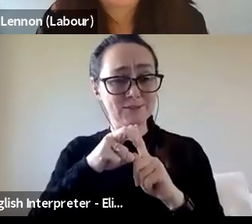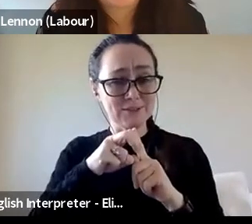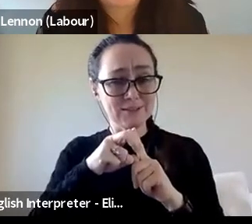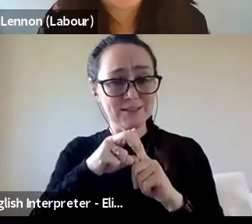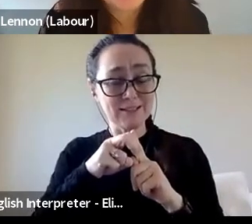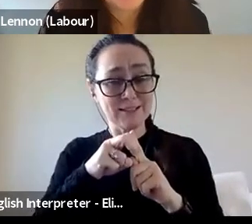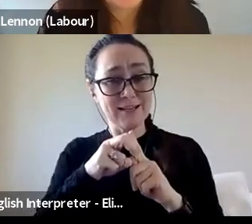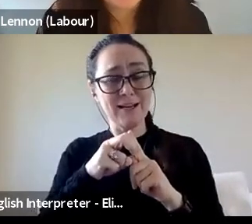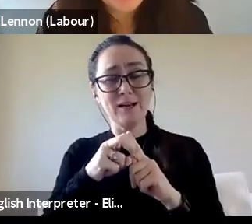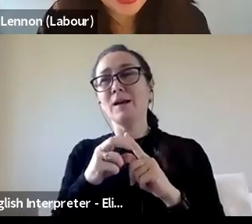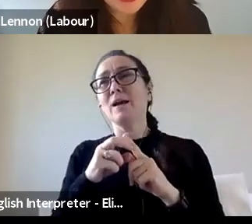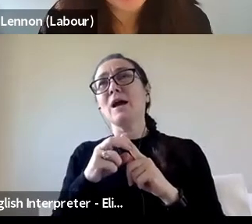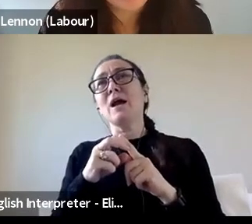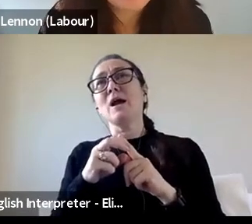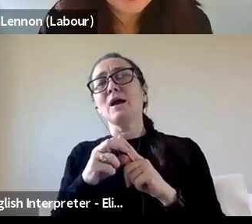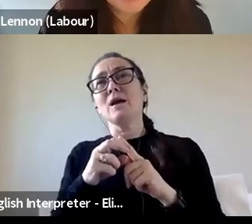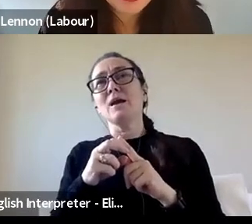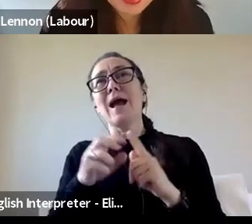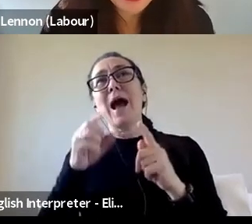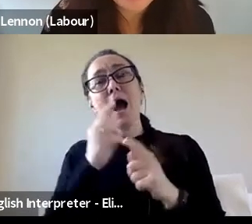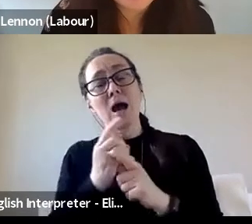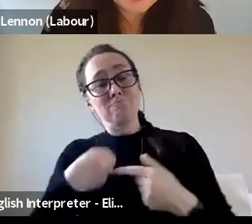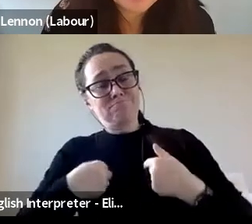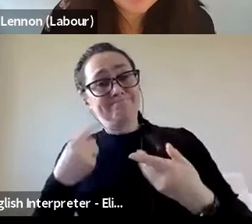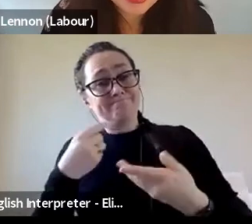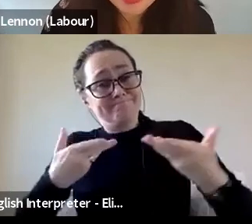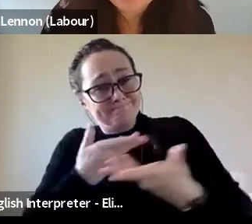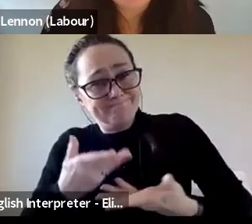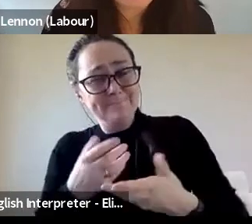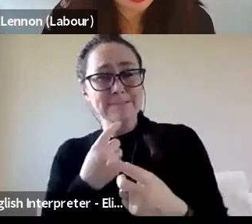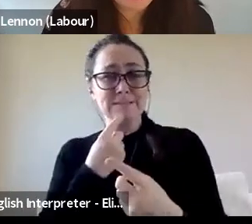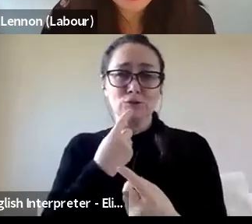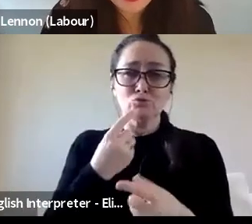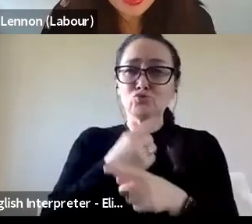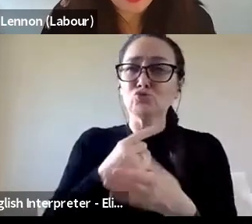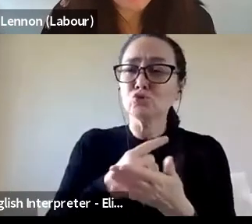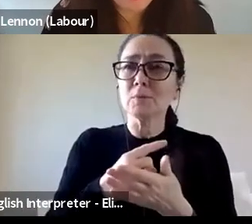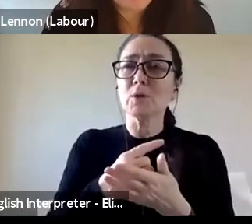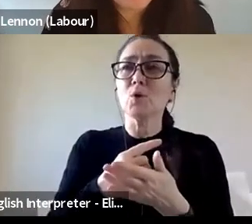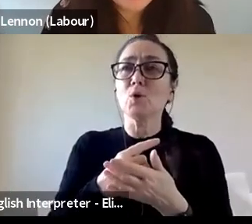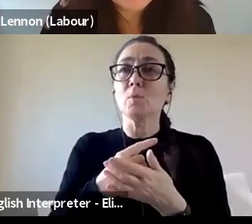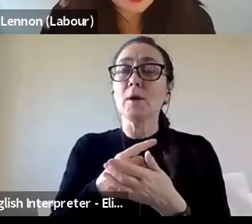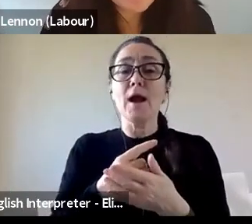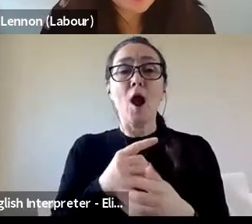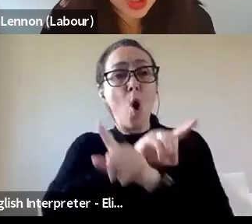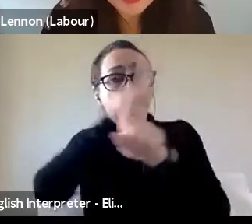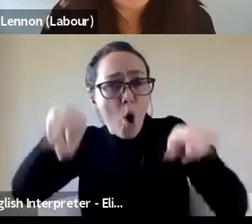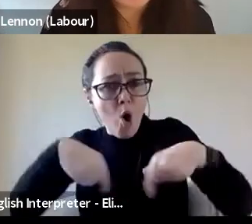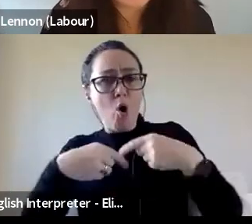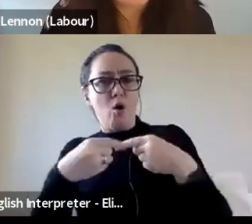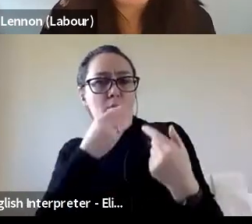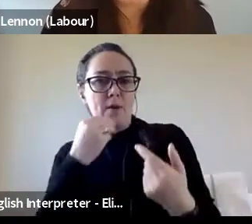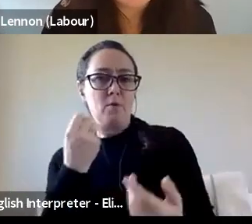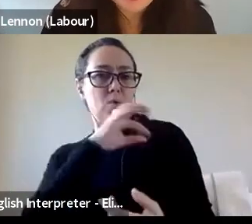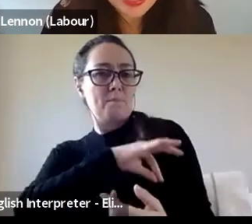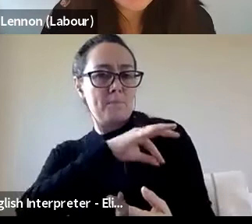fully participate in our economy, in our society. People not at home, on their